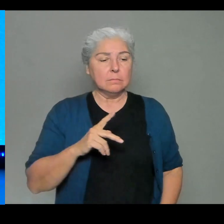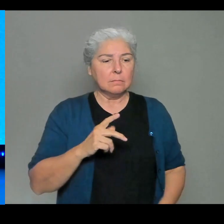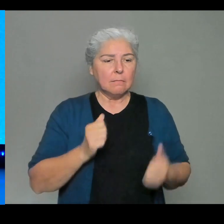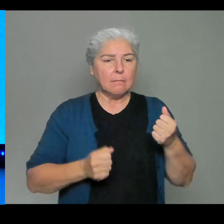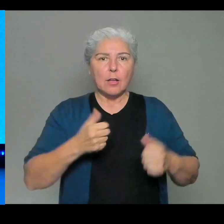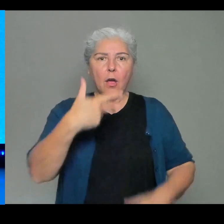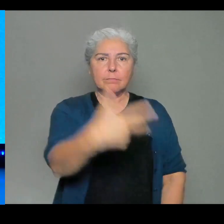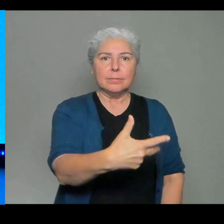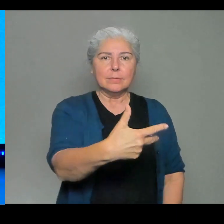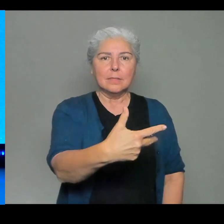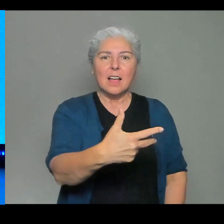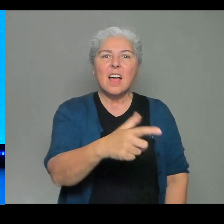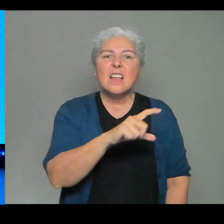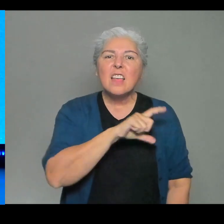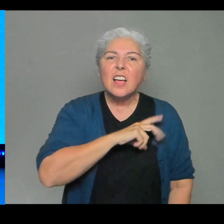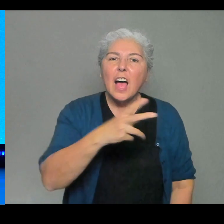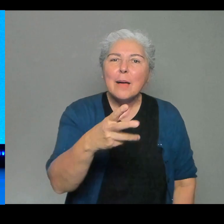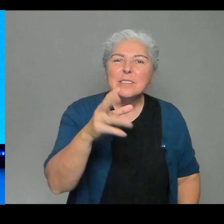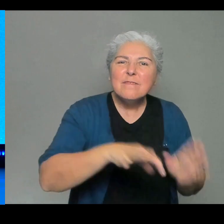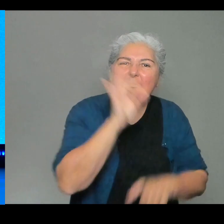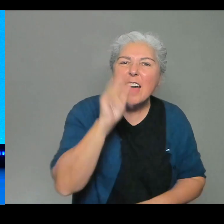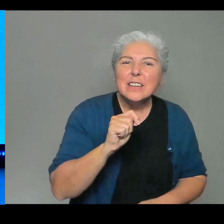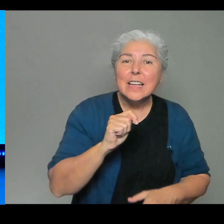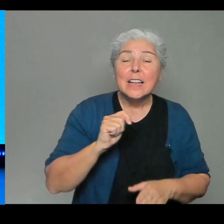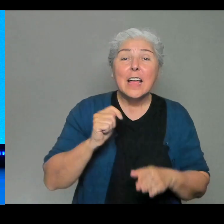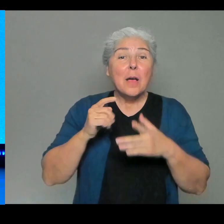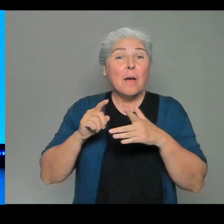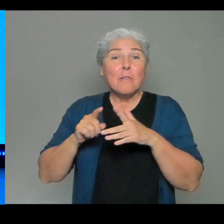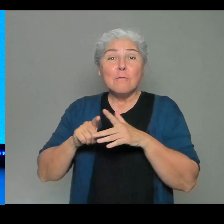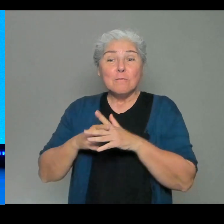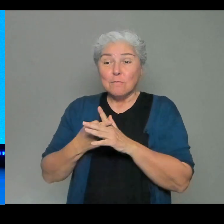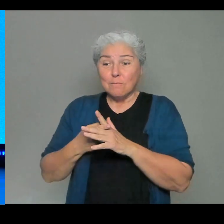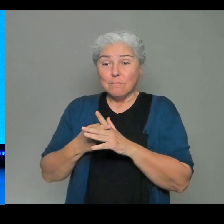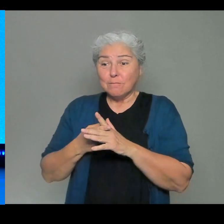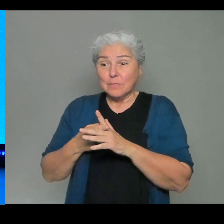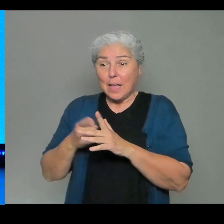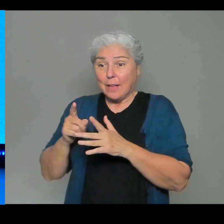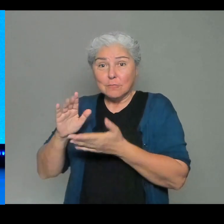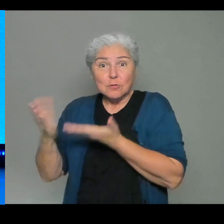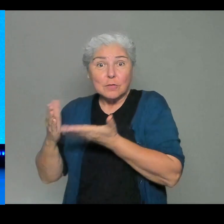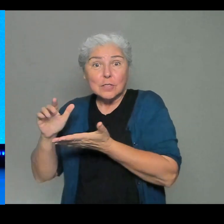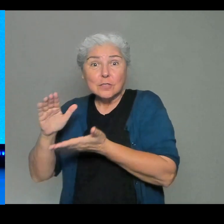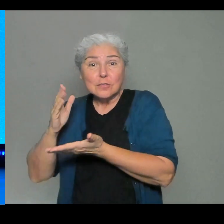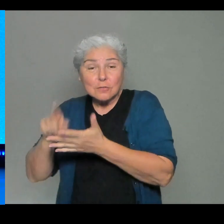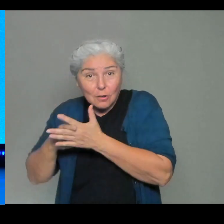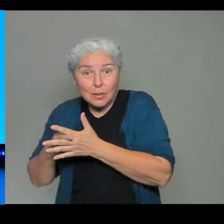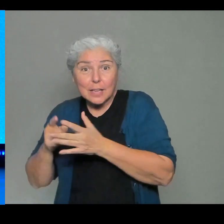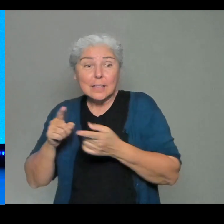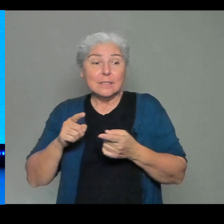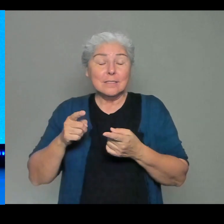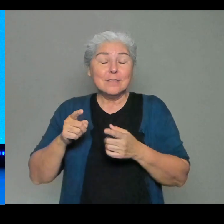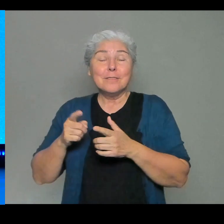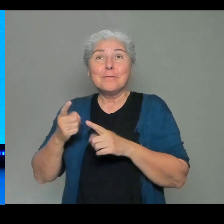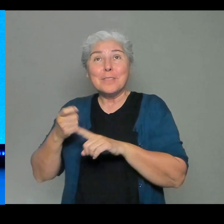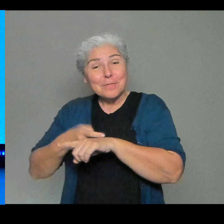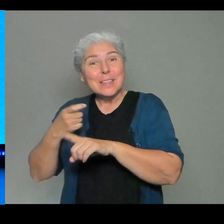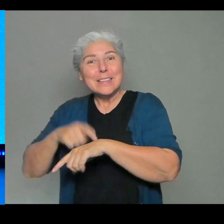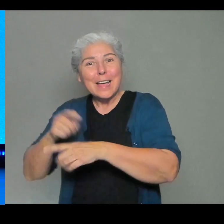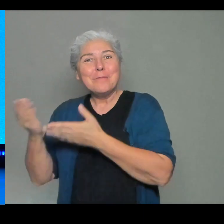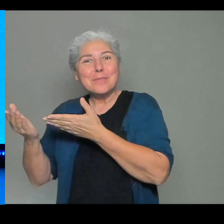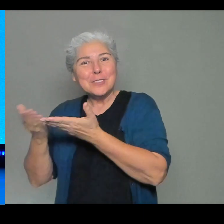and I came out and my car was back. The cops got it. From the minute, the beginning of the service to the end of the service, God got the car back. Now,